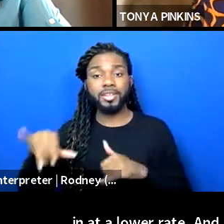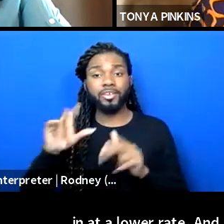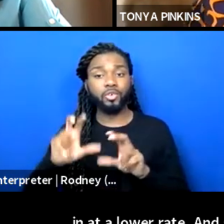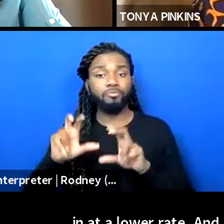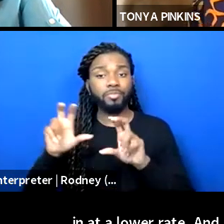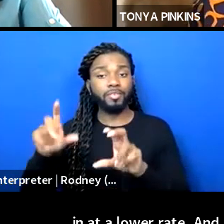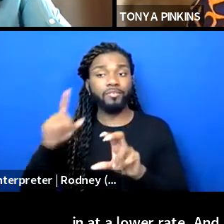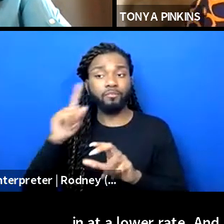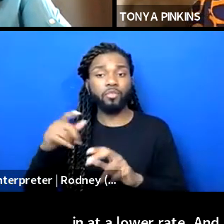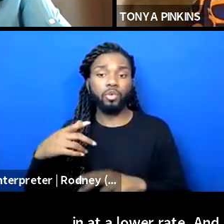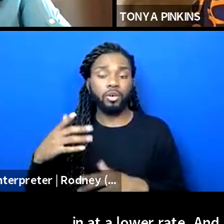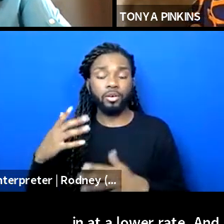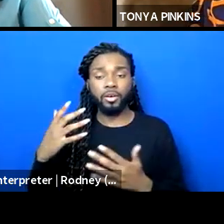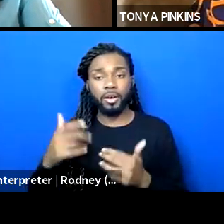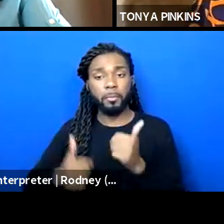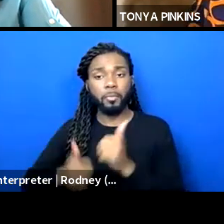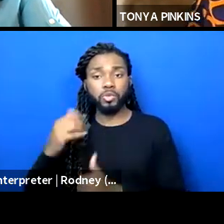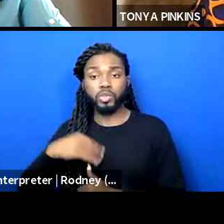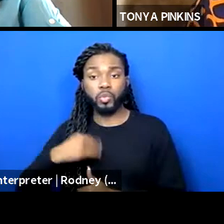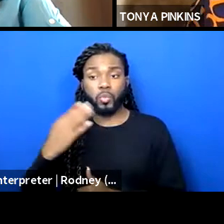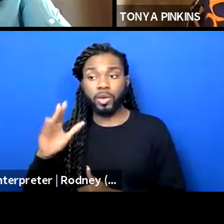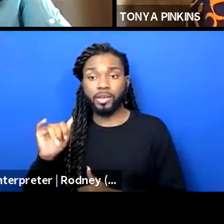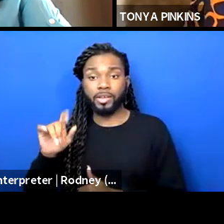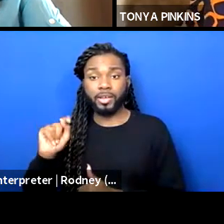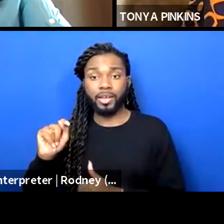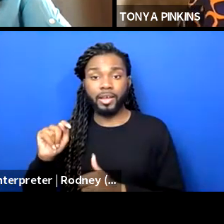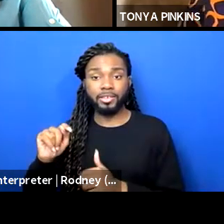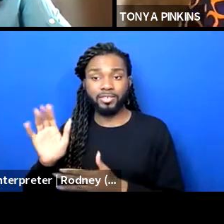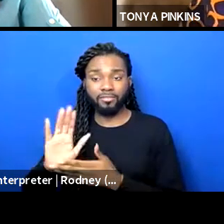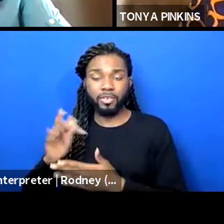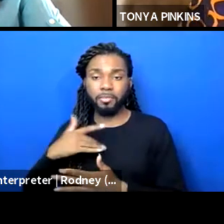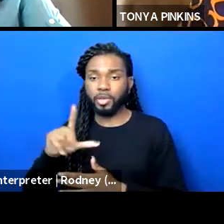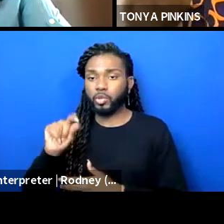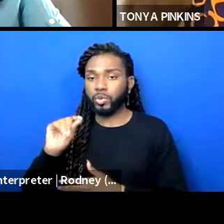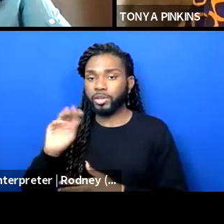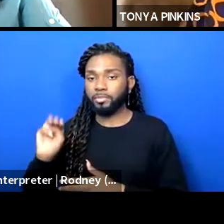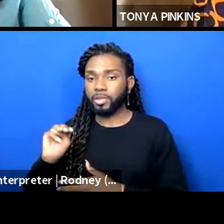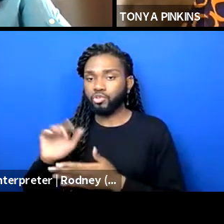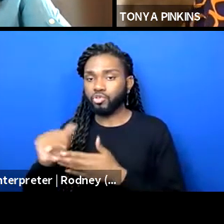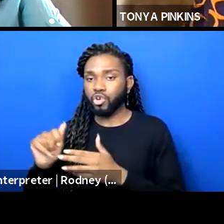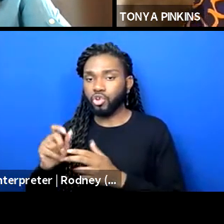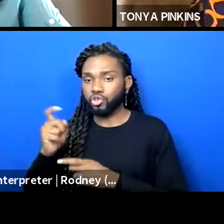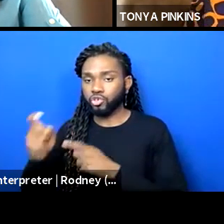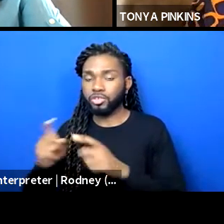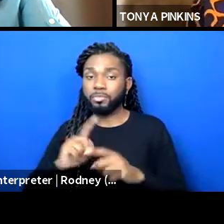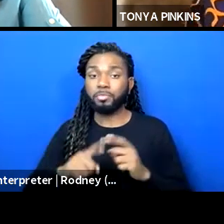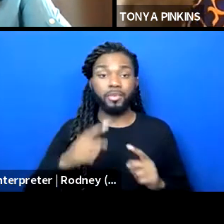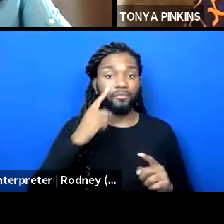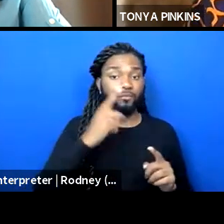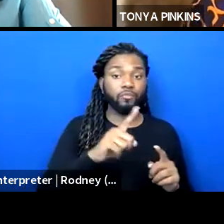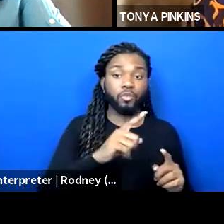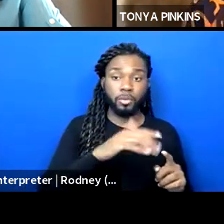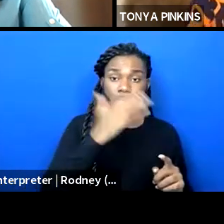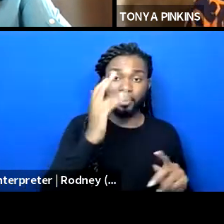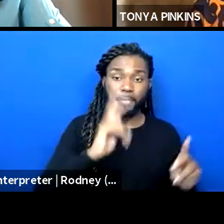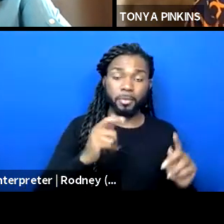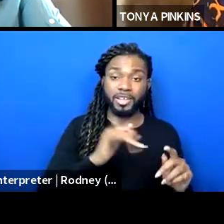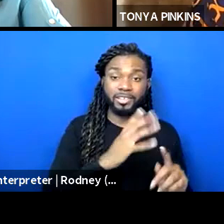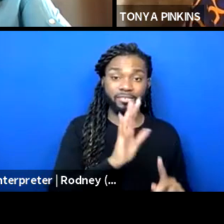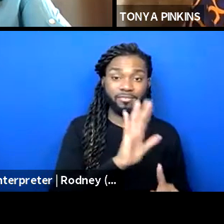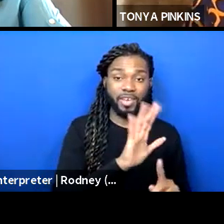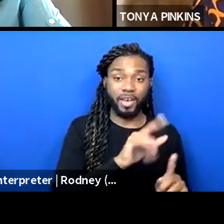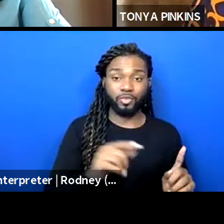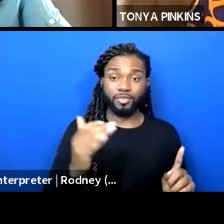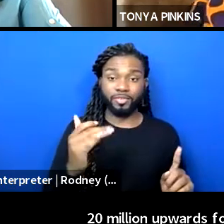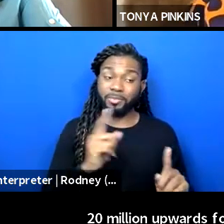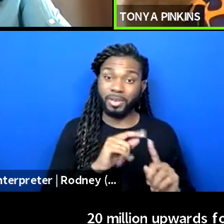a predominantly white cast film is 20 million upwards, for Black films, it's 5 to 15. If you could get to the five, like